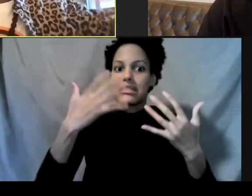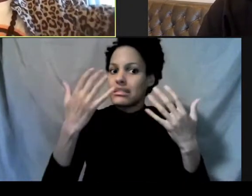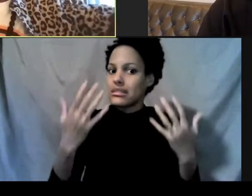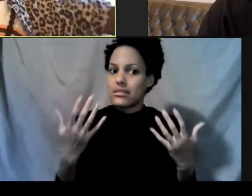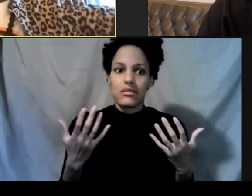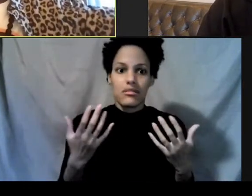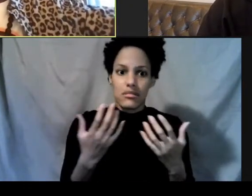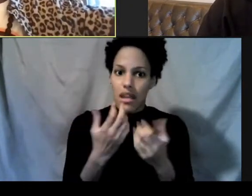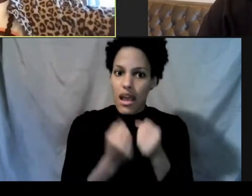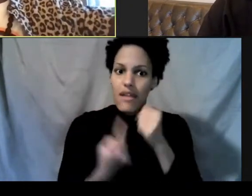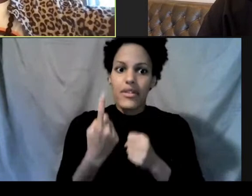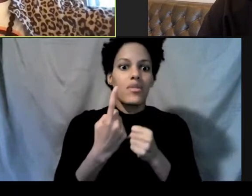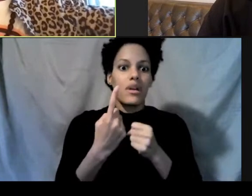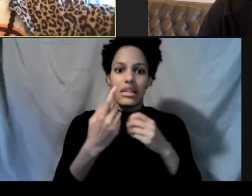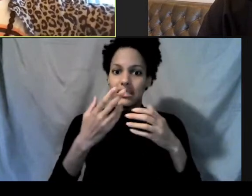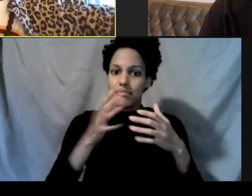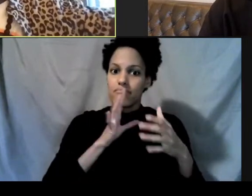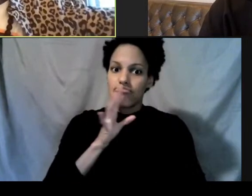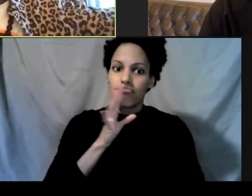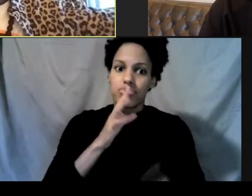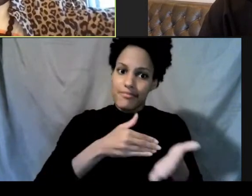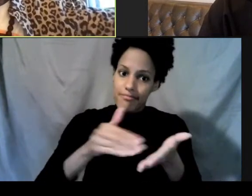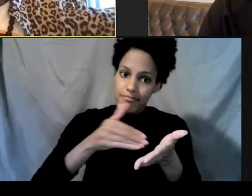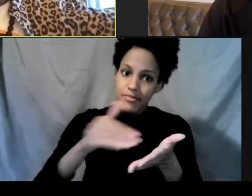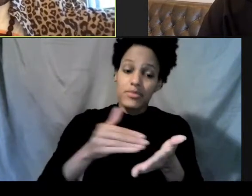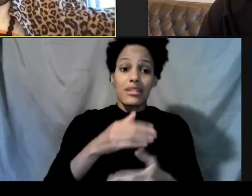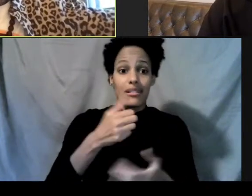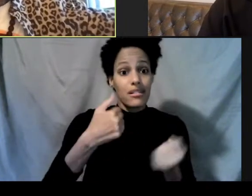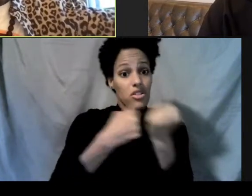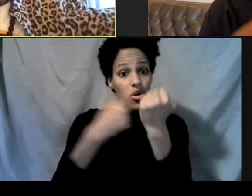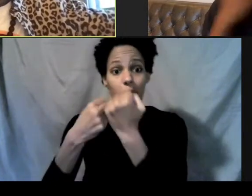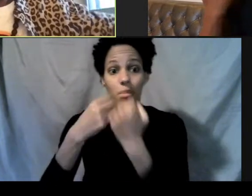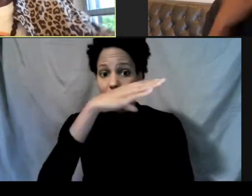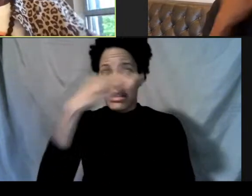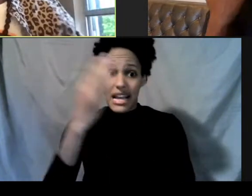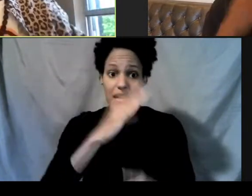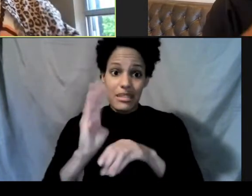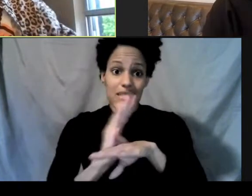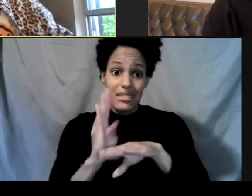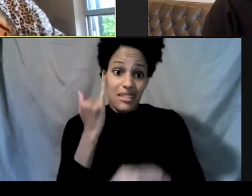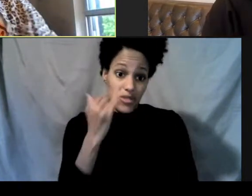to help out Black businesses. If you don't get on your shit now, I don't know what to tell you.